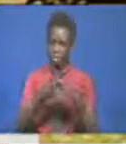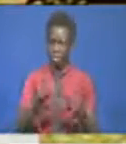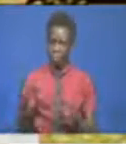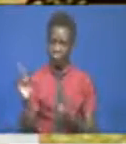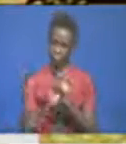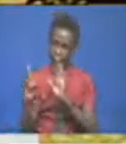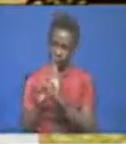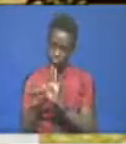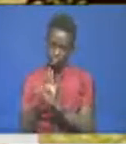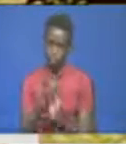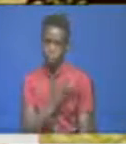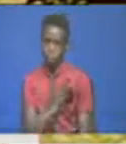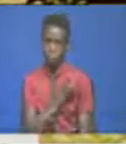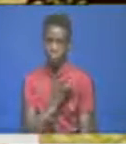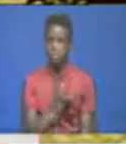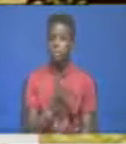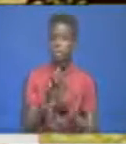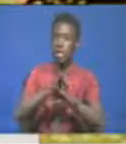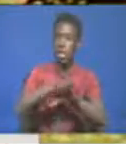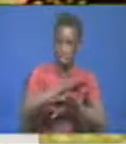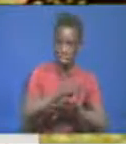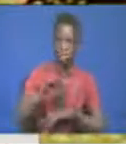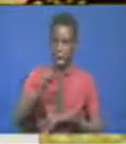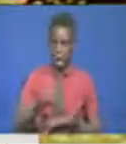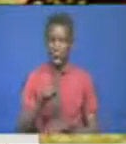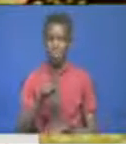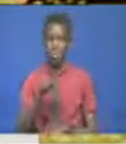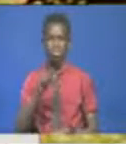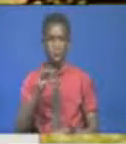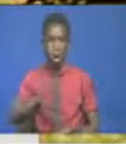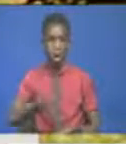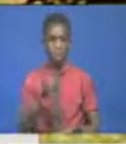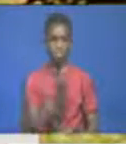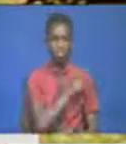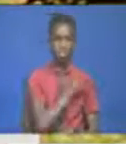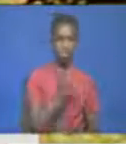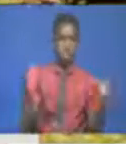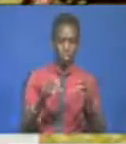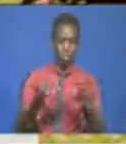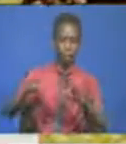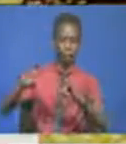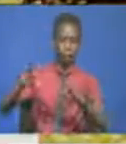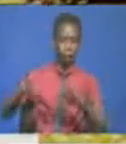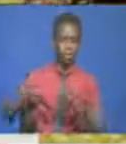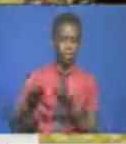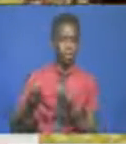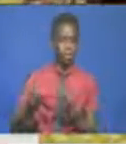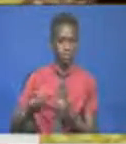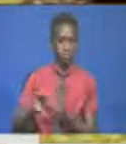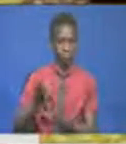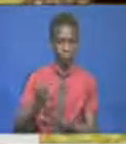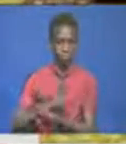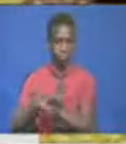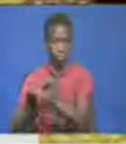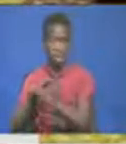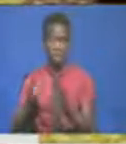be monitored by the doctors or at the clinician level. If they have a challenge, they will be advised on what to